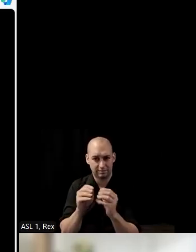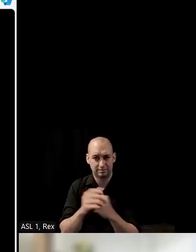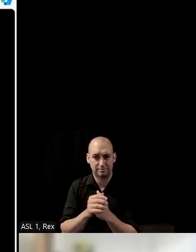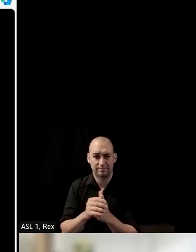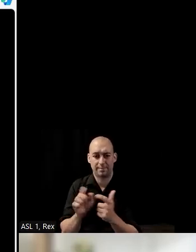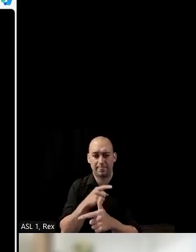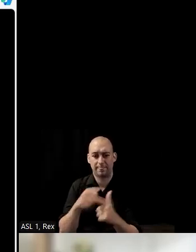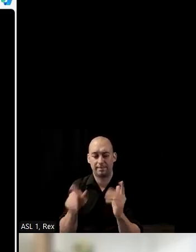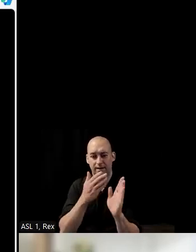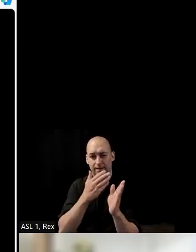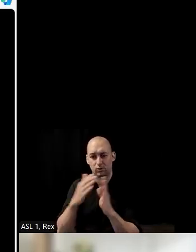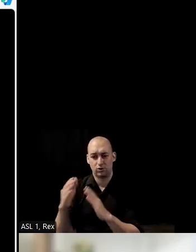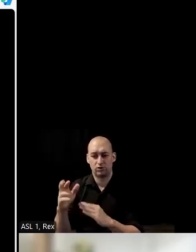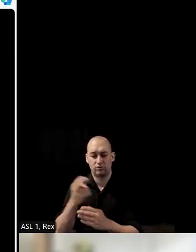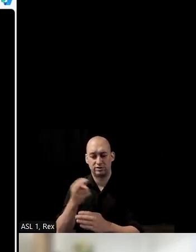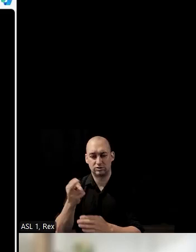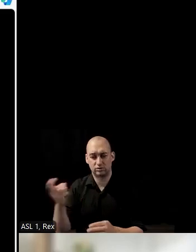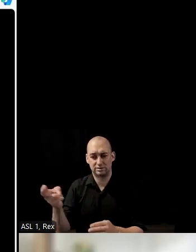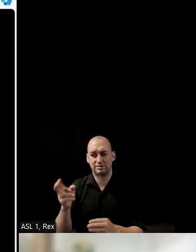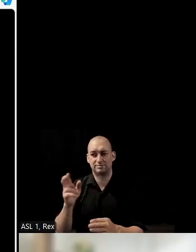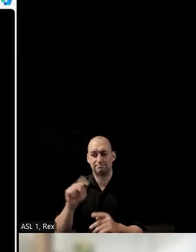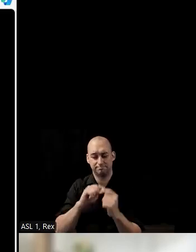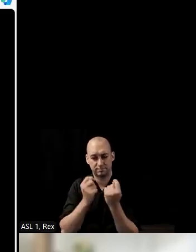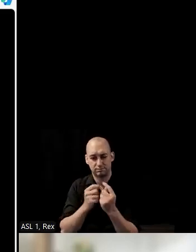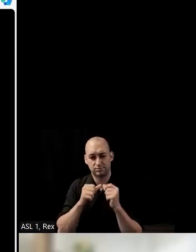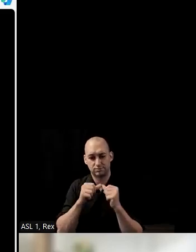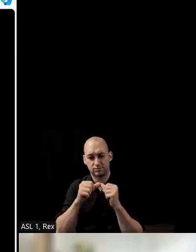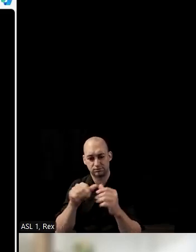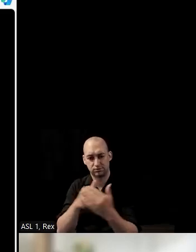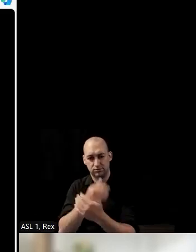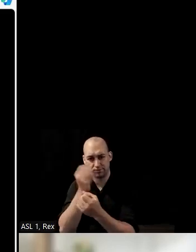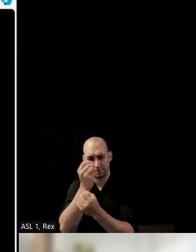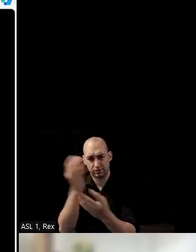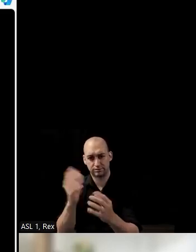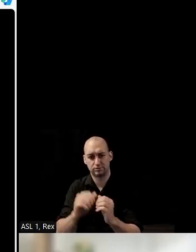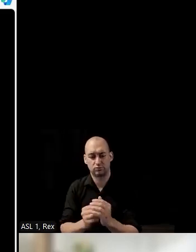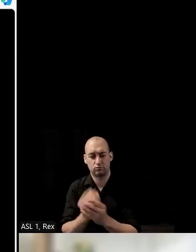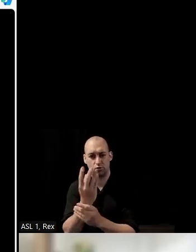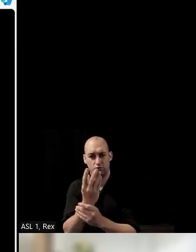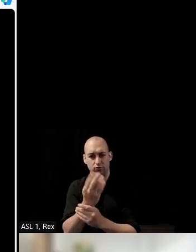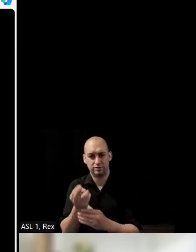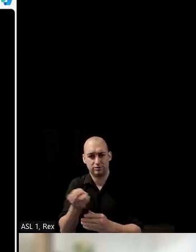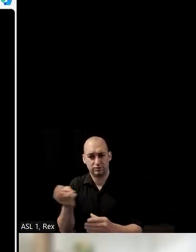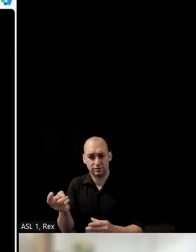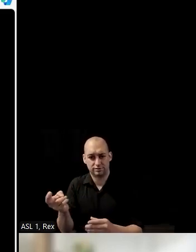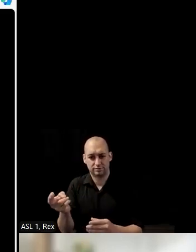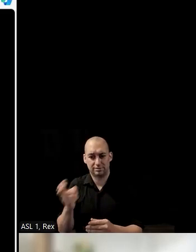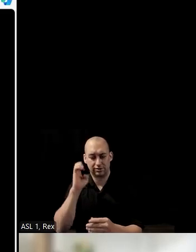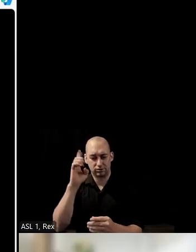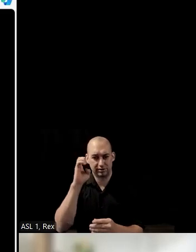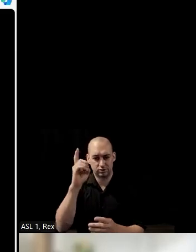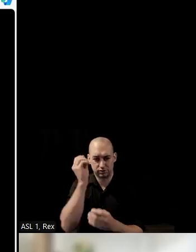community resources are the teams continually update and expand shared resources for vetted caregiver educational